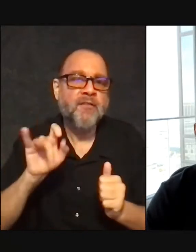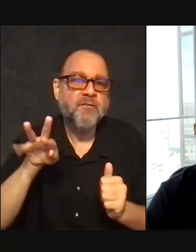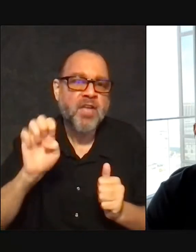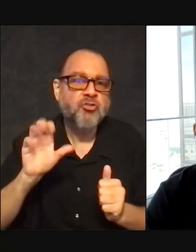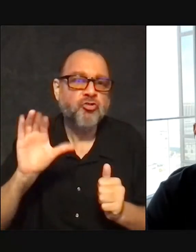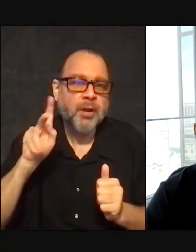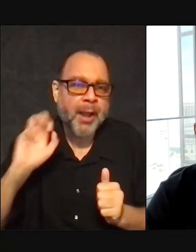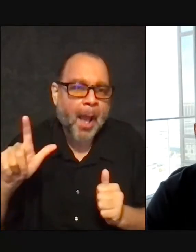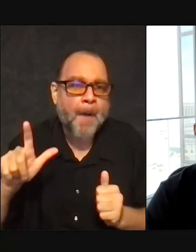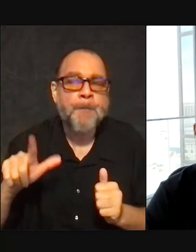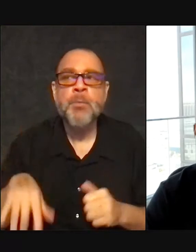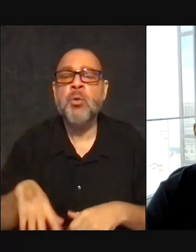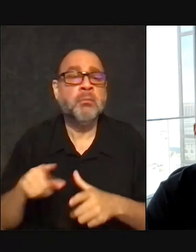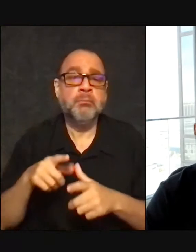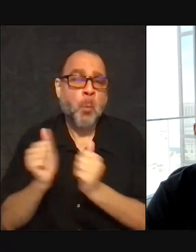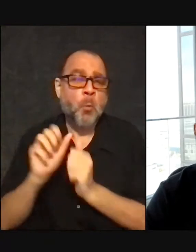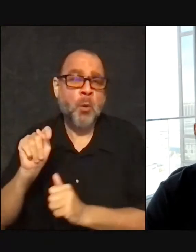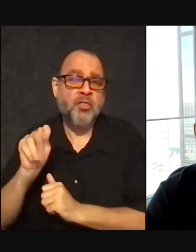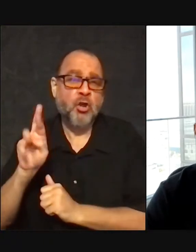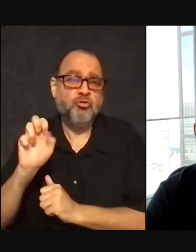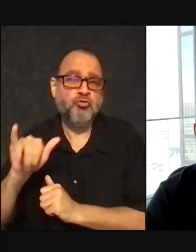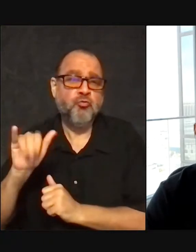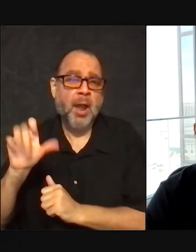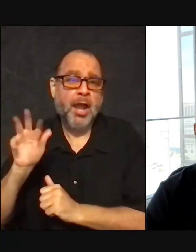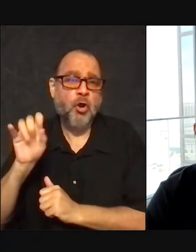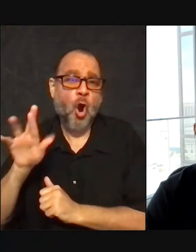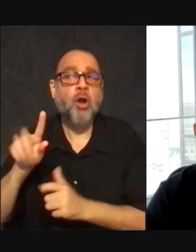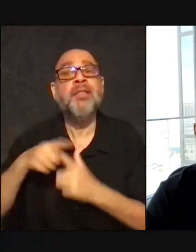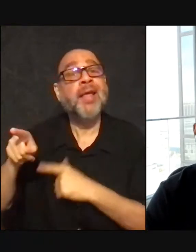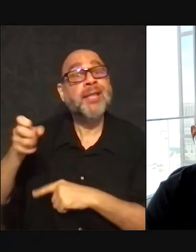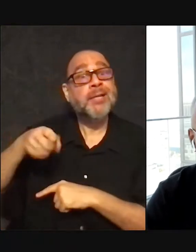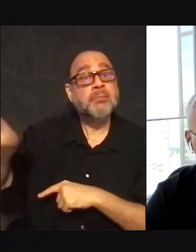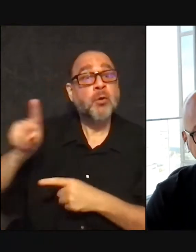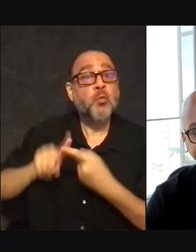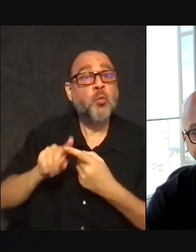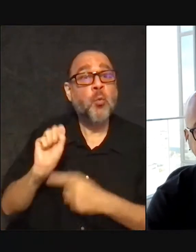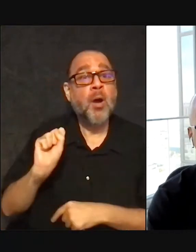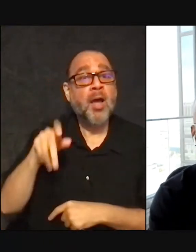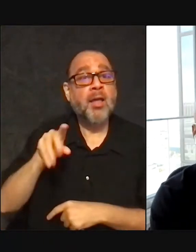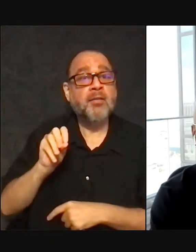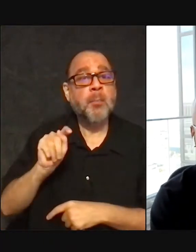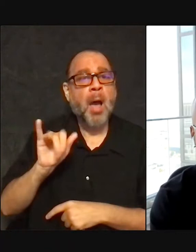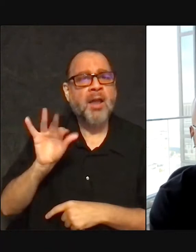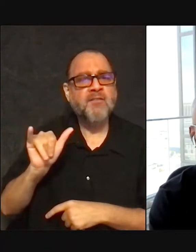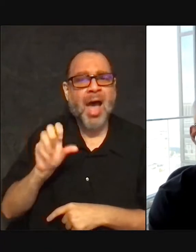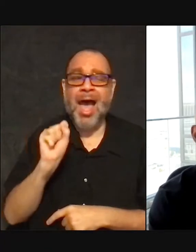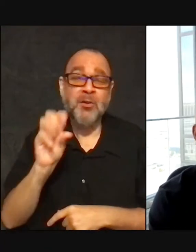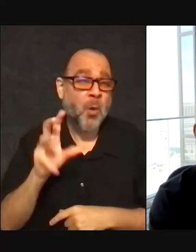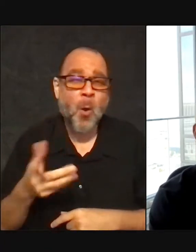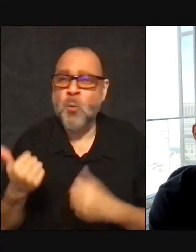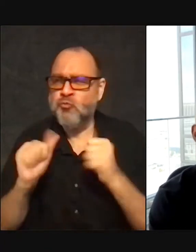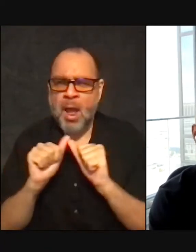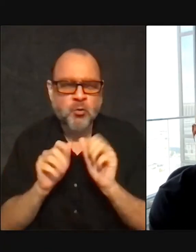and have been doing that ever since. Making little investments, but really building outstanding